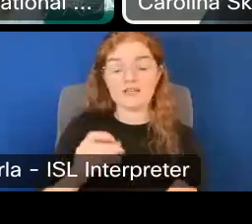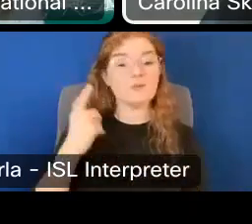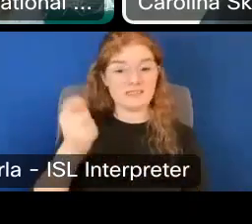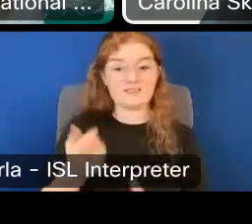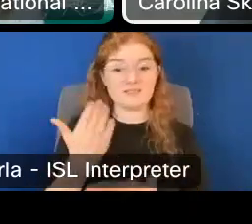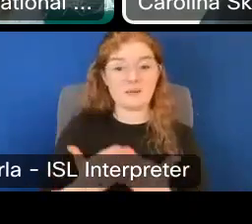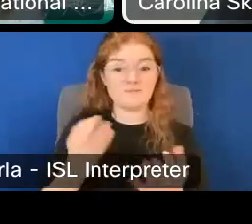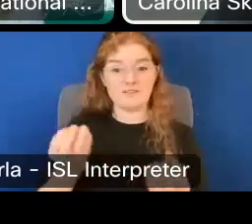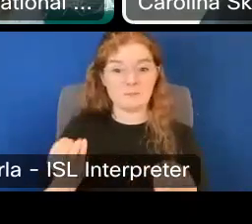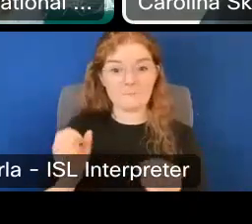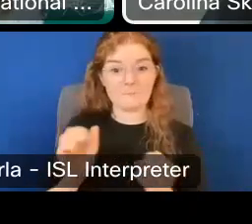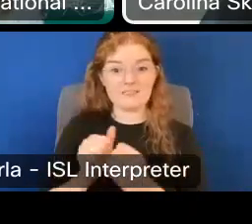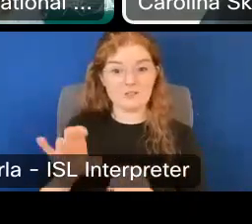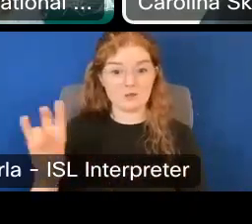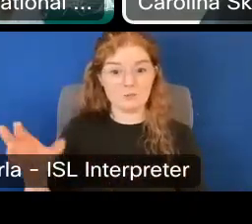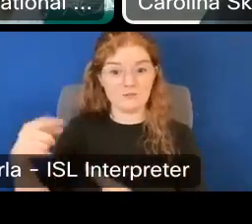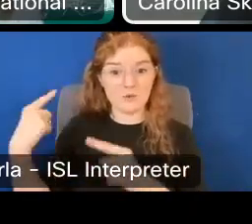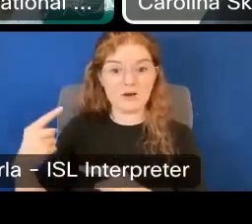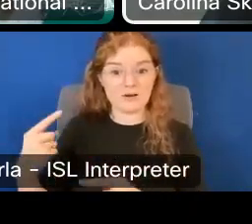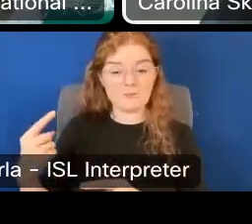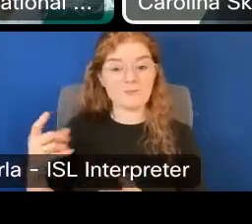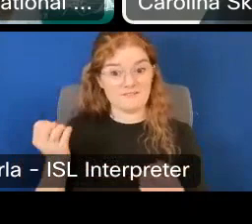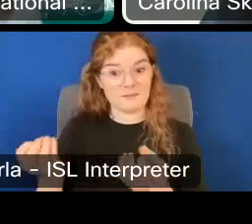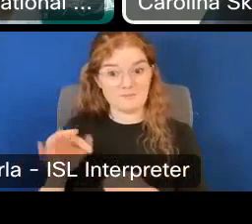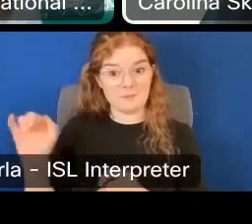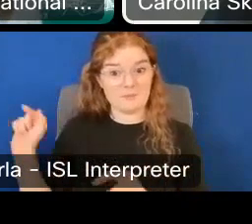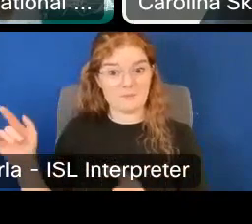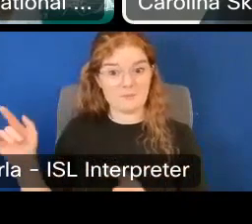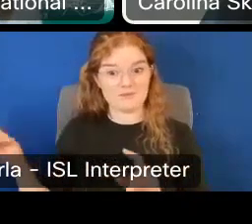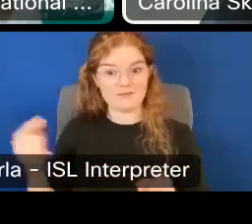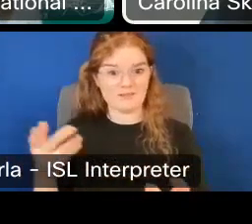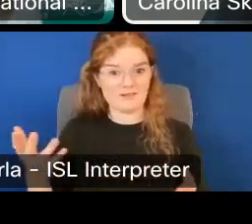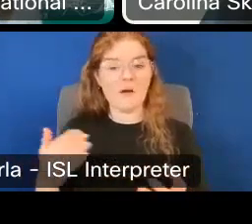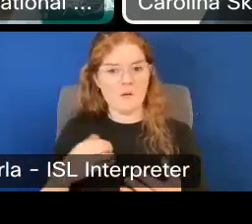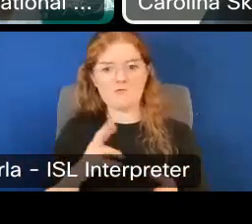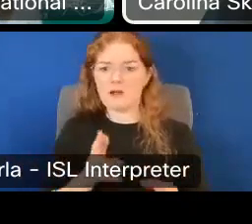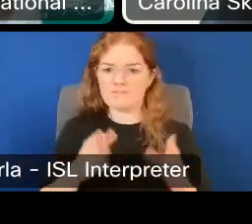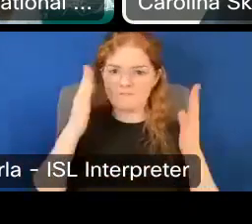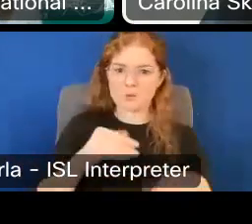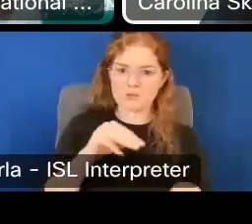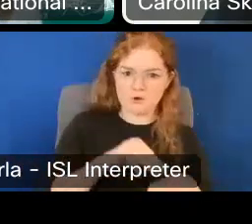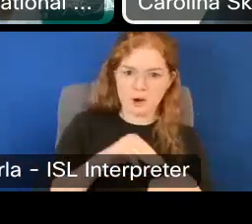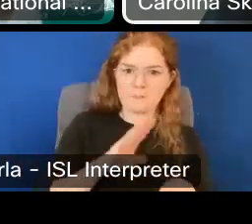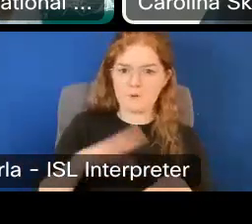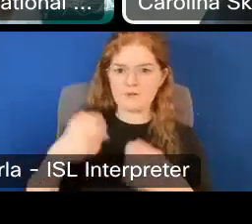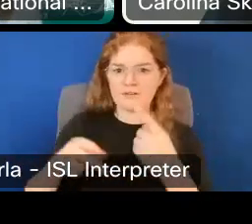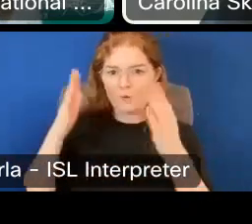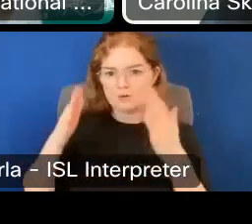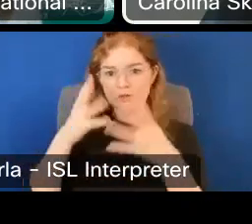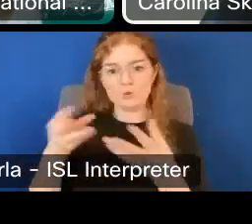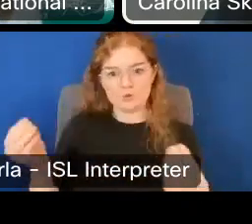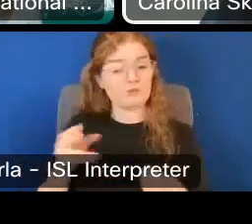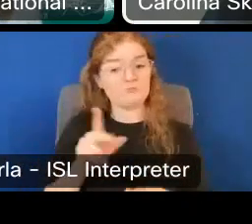feedback sessions to Q, and the feedback from them was that, you know, focusing on the problem